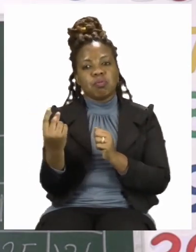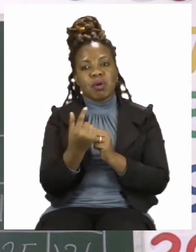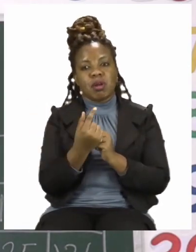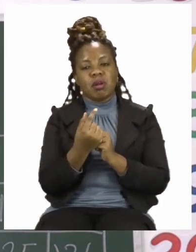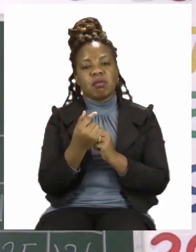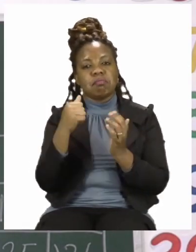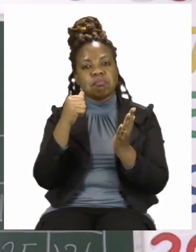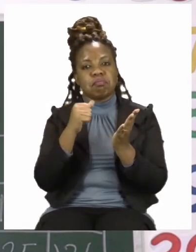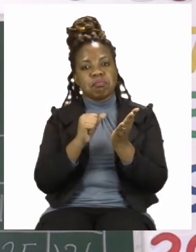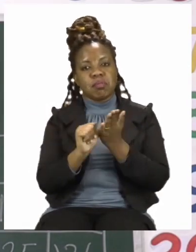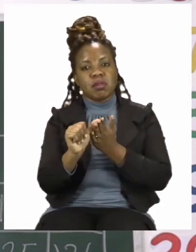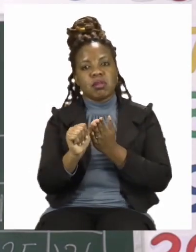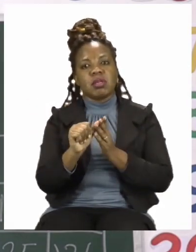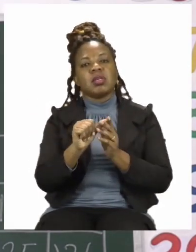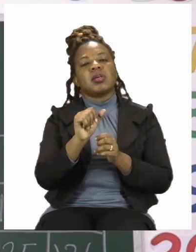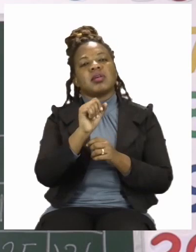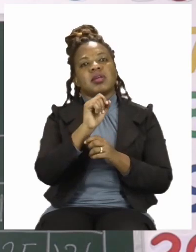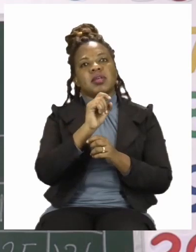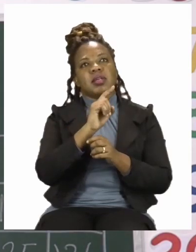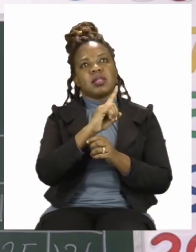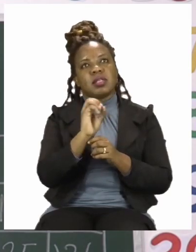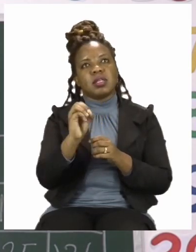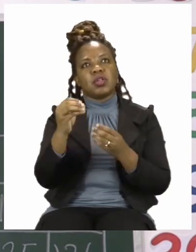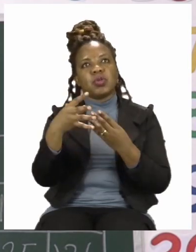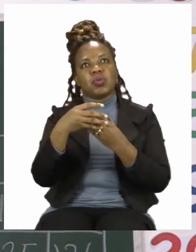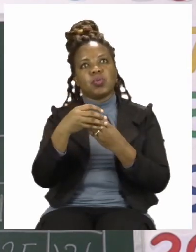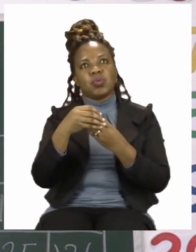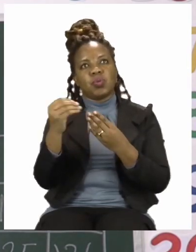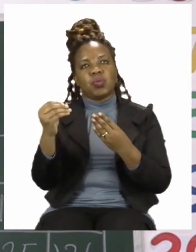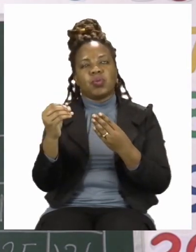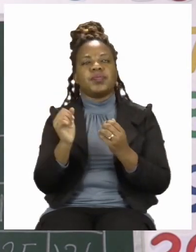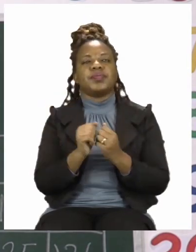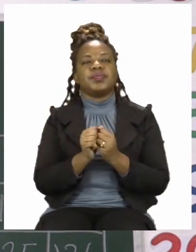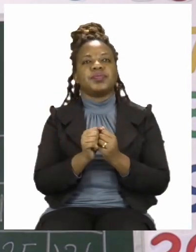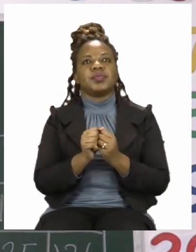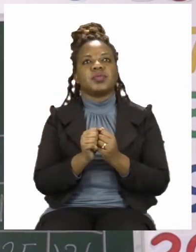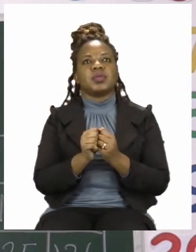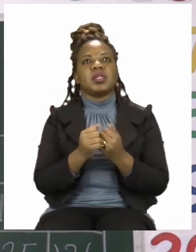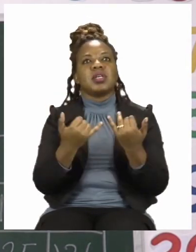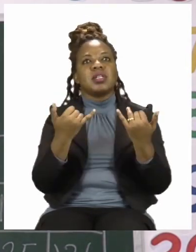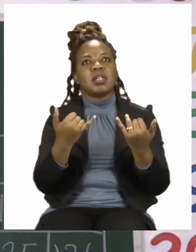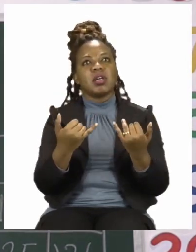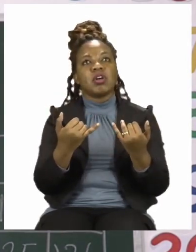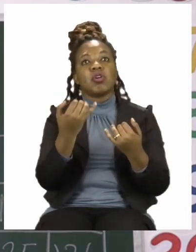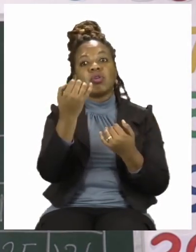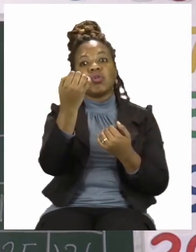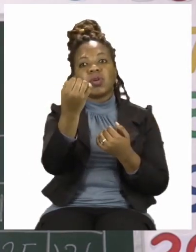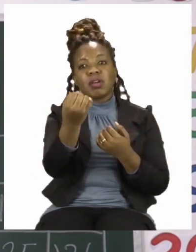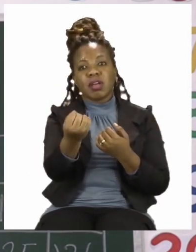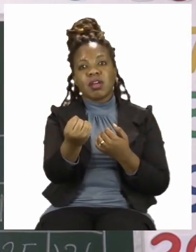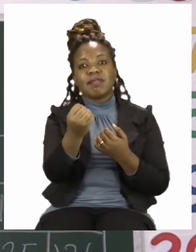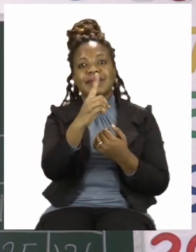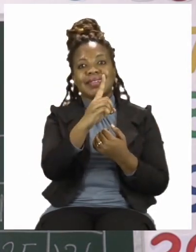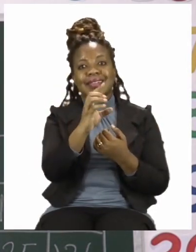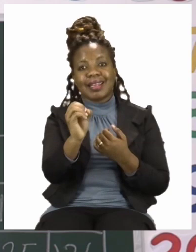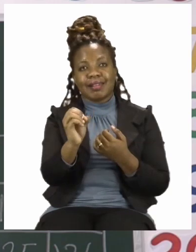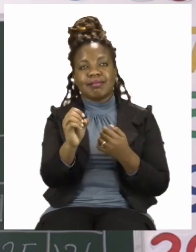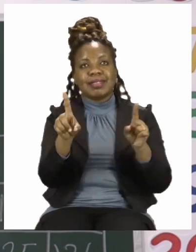And for you, you need to figure out whether or not you have any